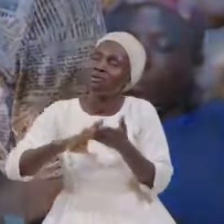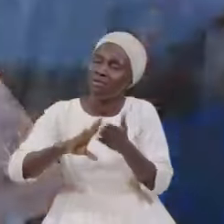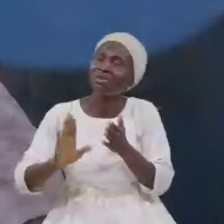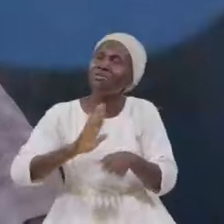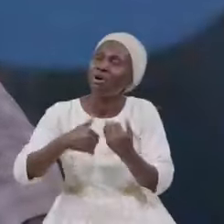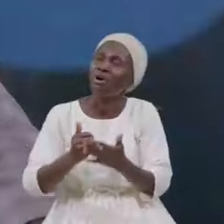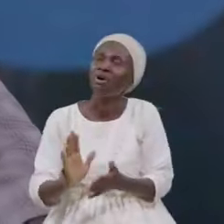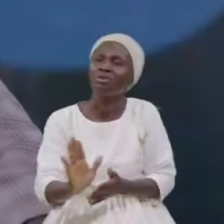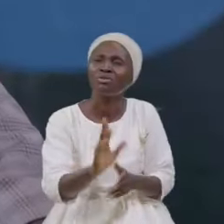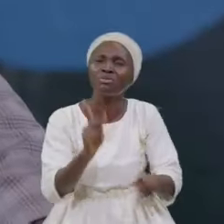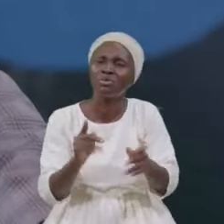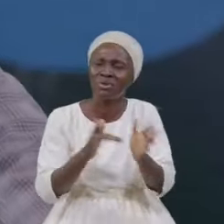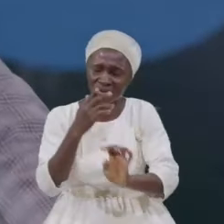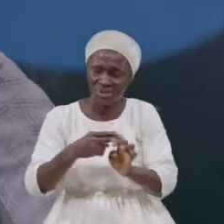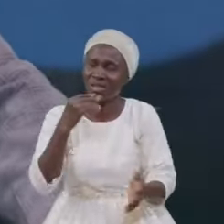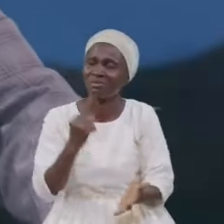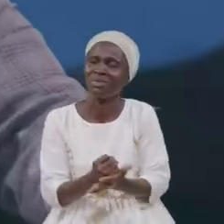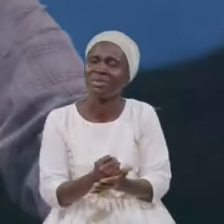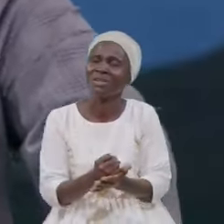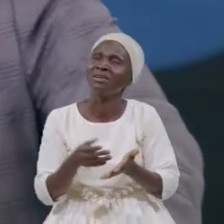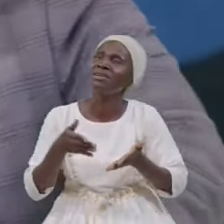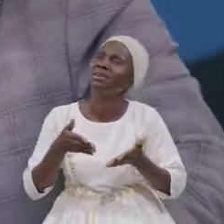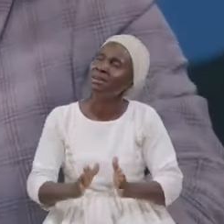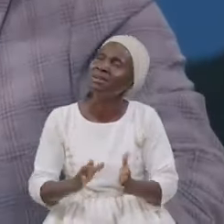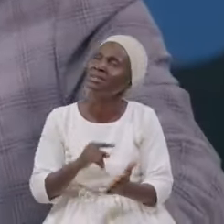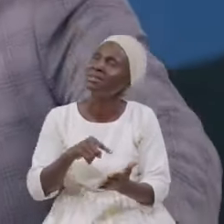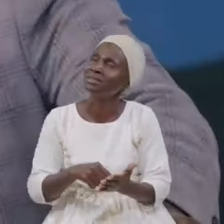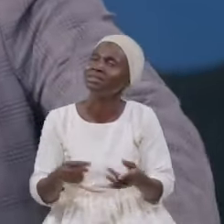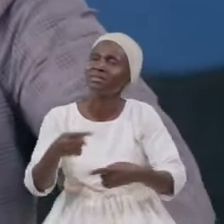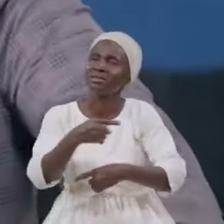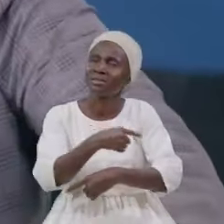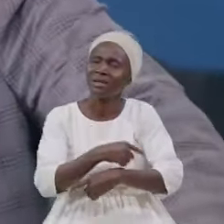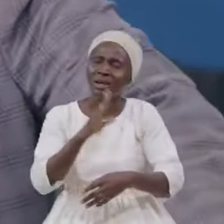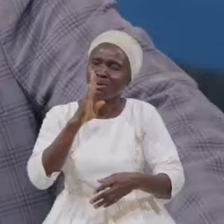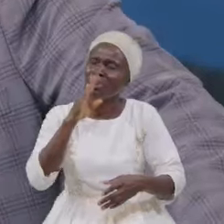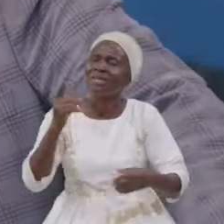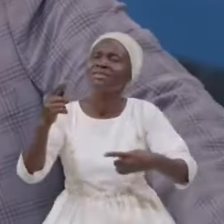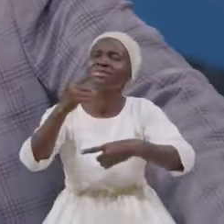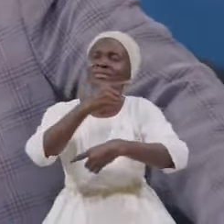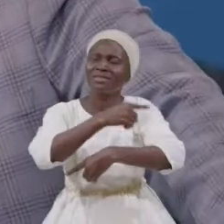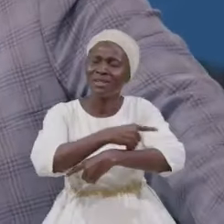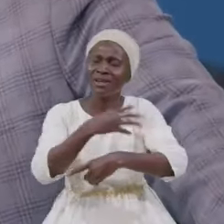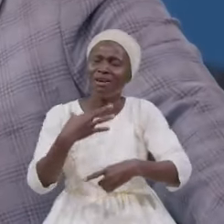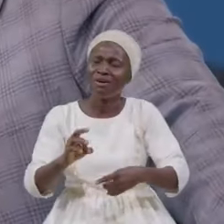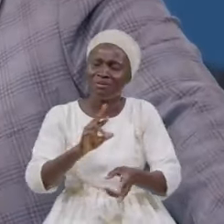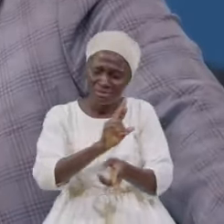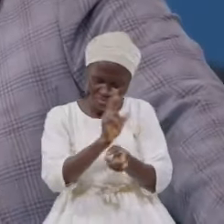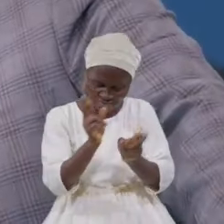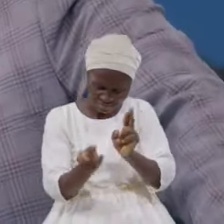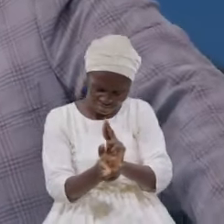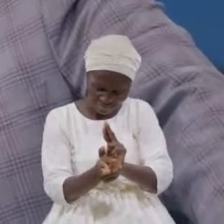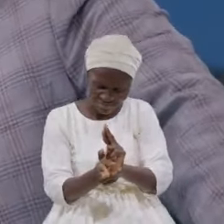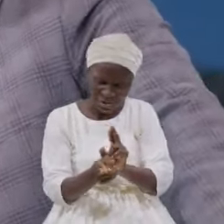Let this day be the day of repentance, of reconciliation,